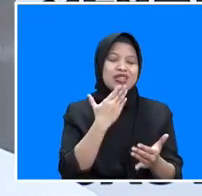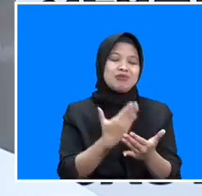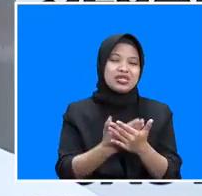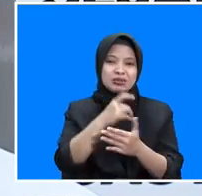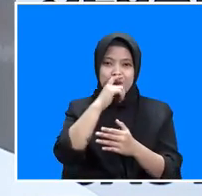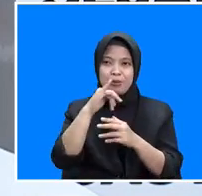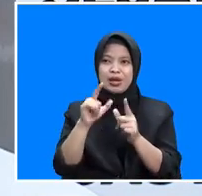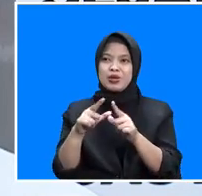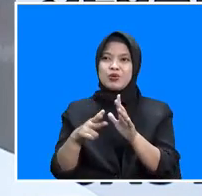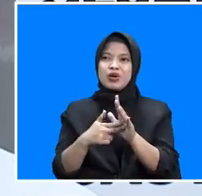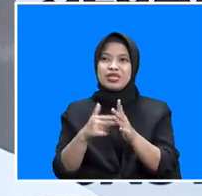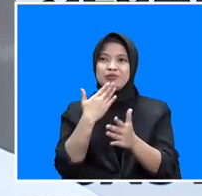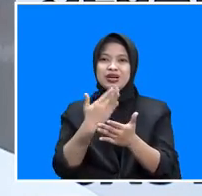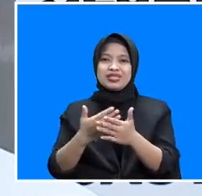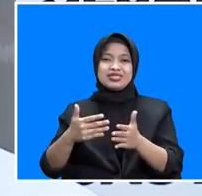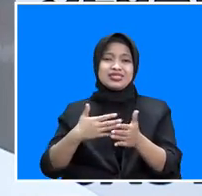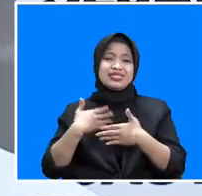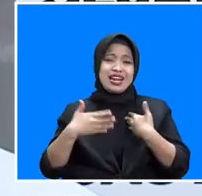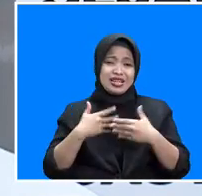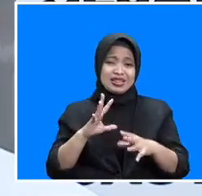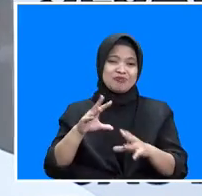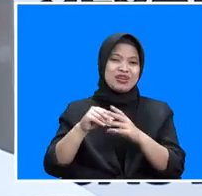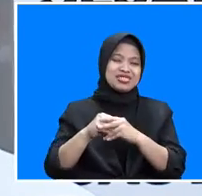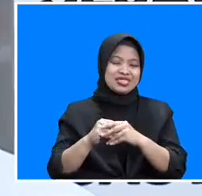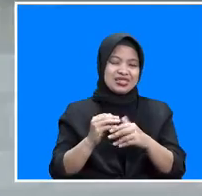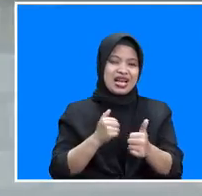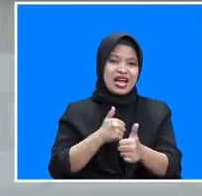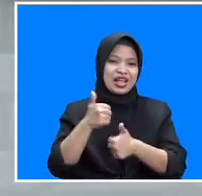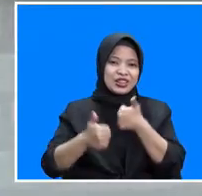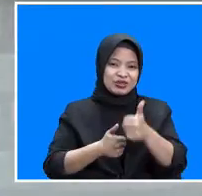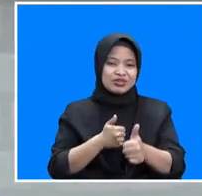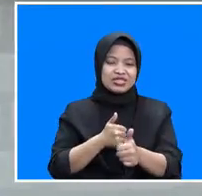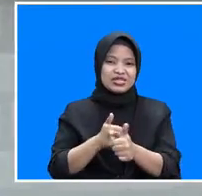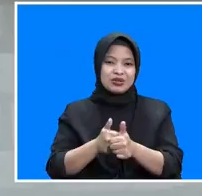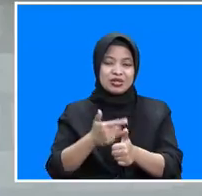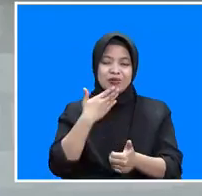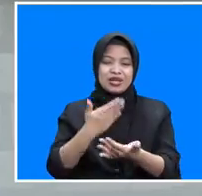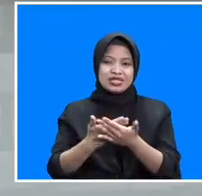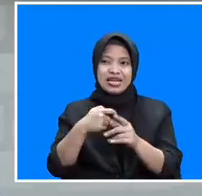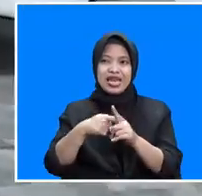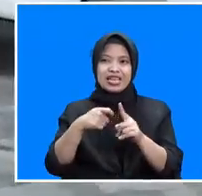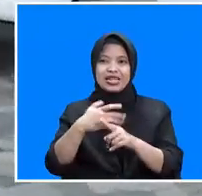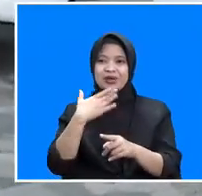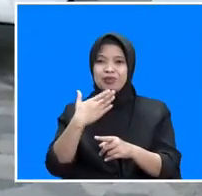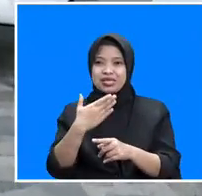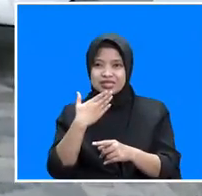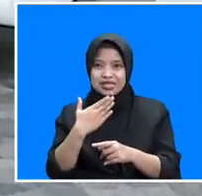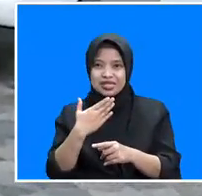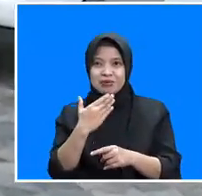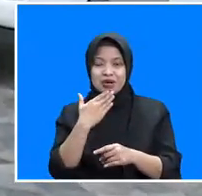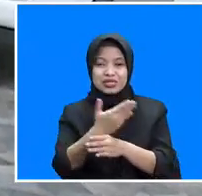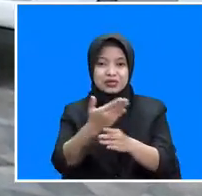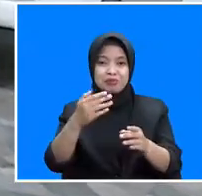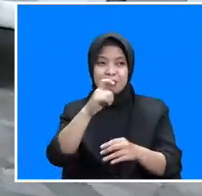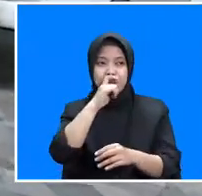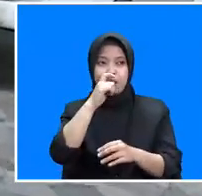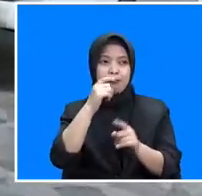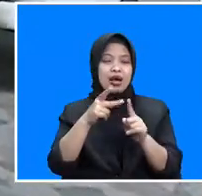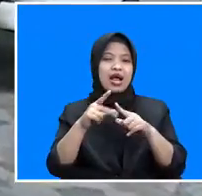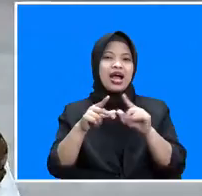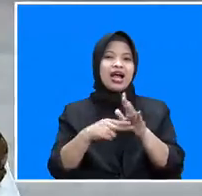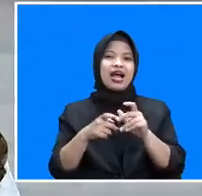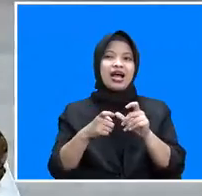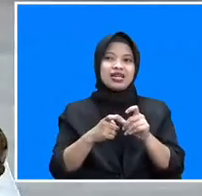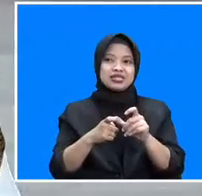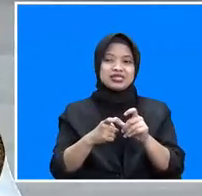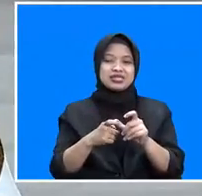really delight to join you this afternoon, so thank you. Thank you so much, Ms. Catherine, Mr. Han. Terima kasih banyak. It's